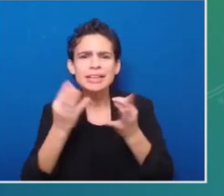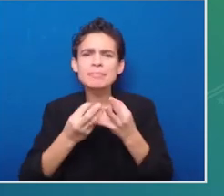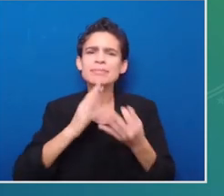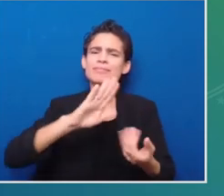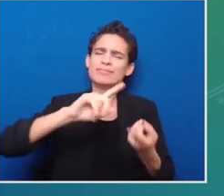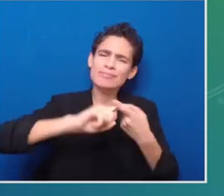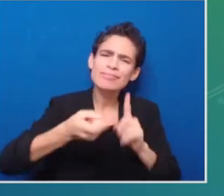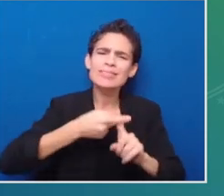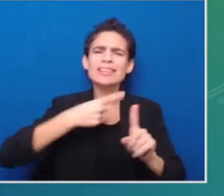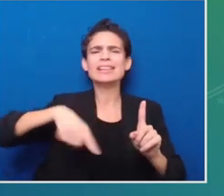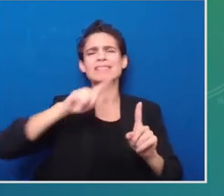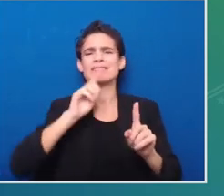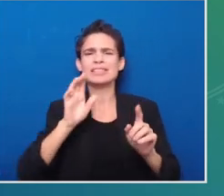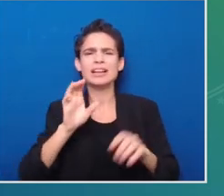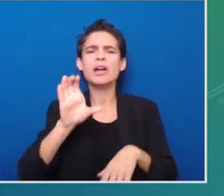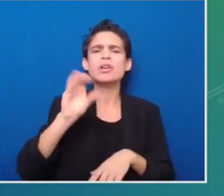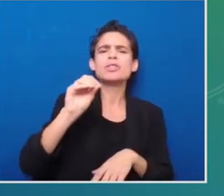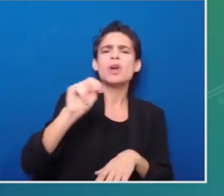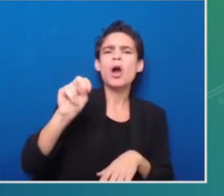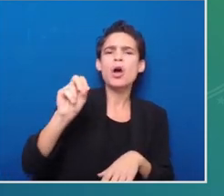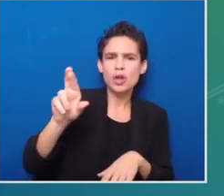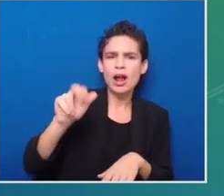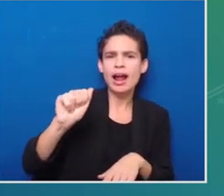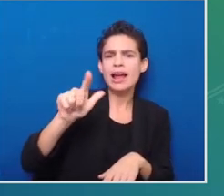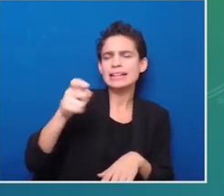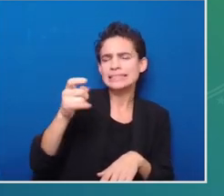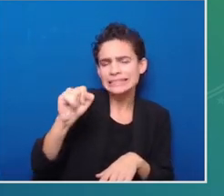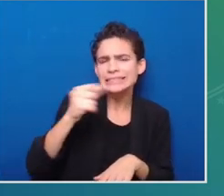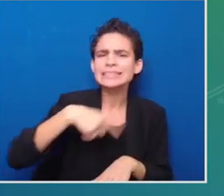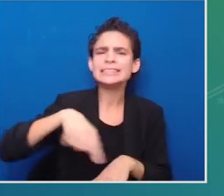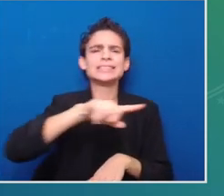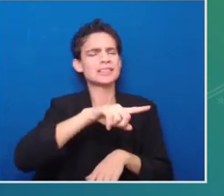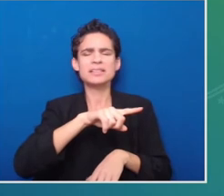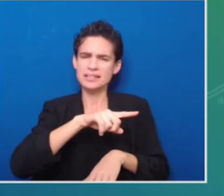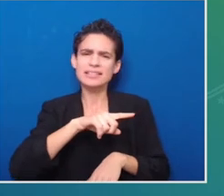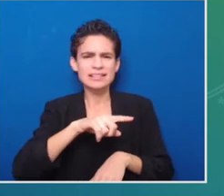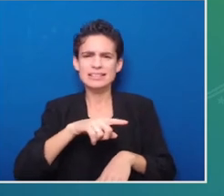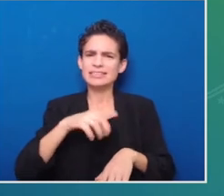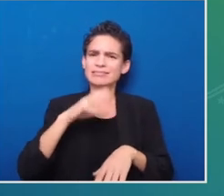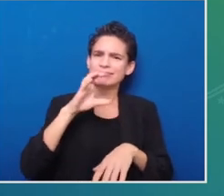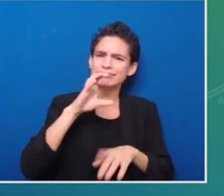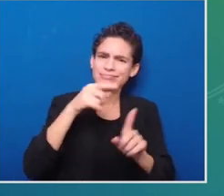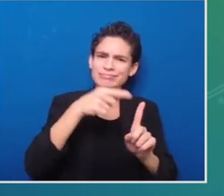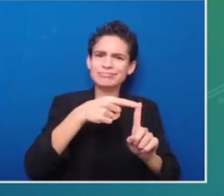magnificent spouses, Connor and Alexis, Cece and Damian and Jack.